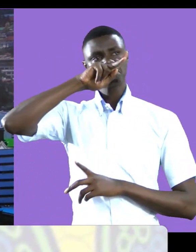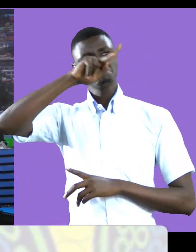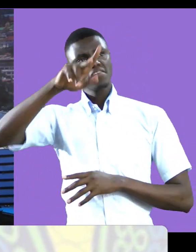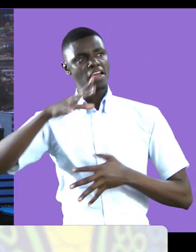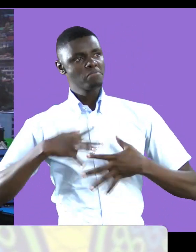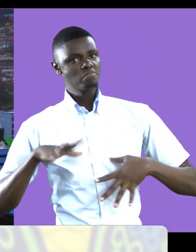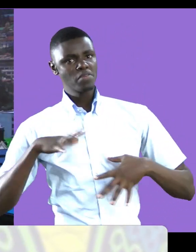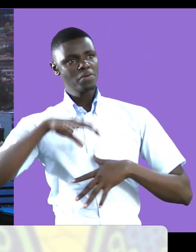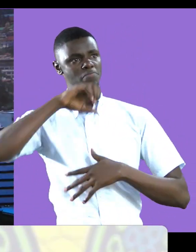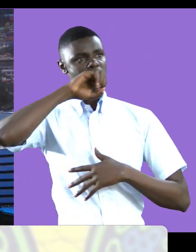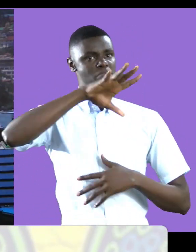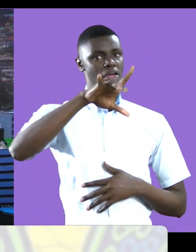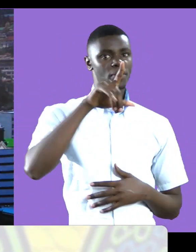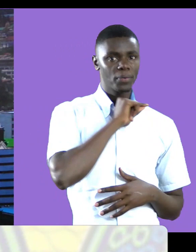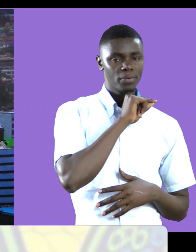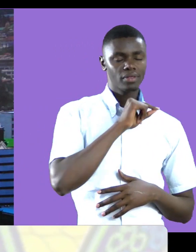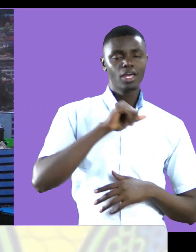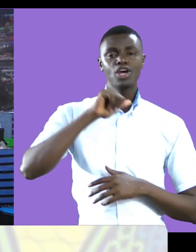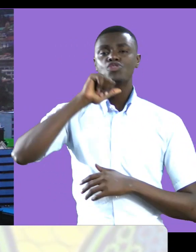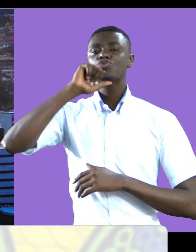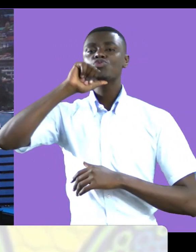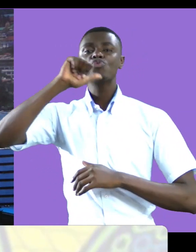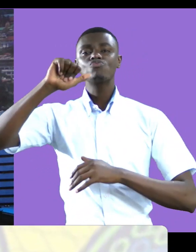kelele. Usikona mislead watu brother.